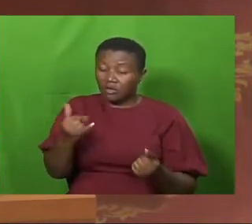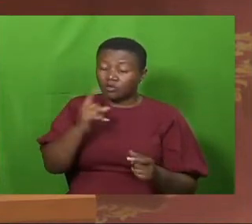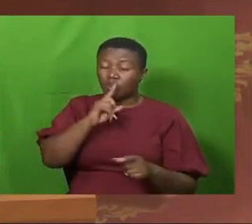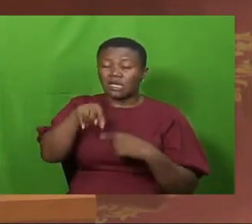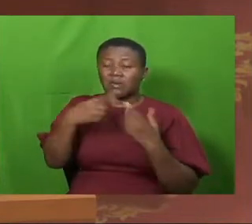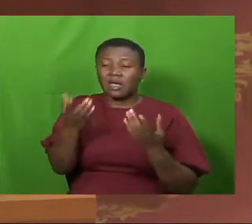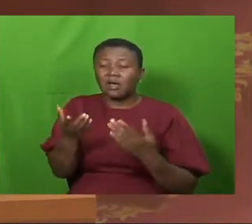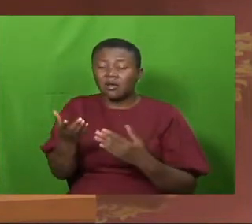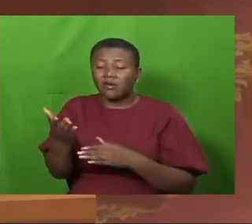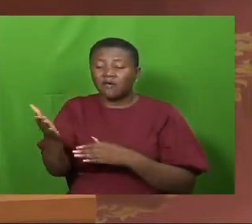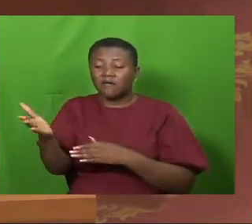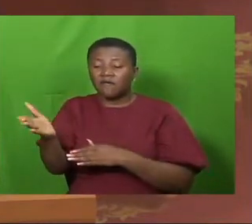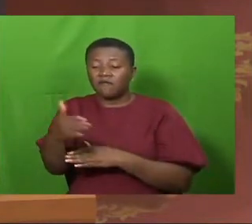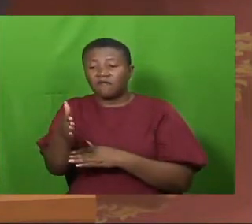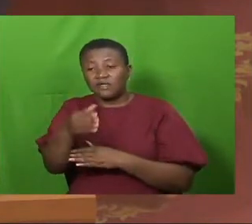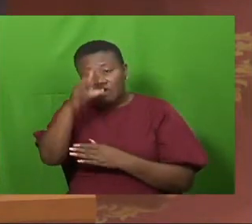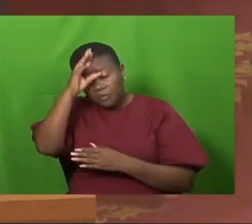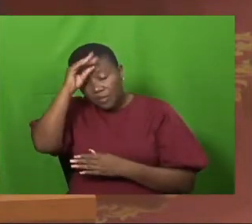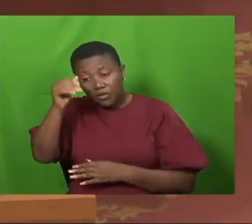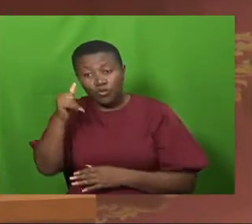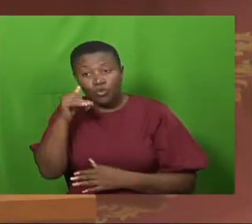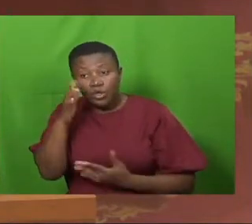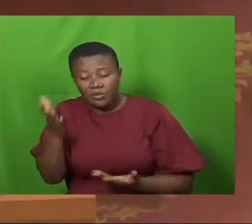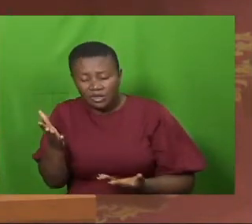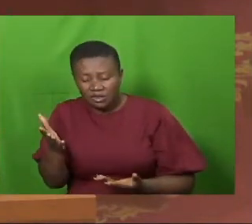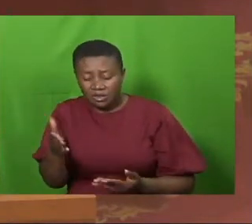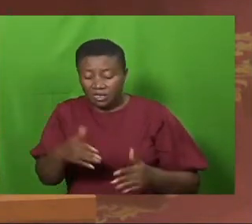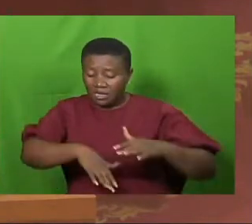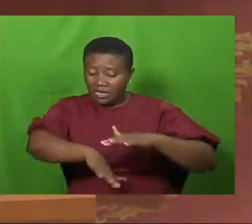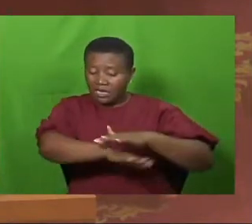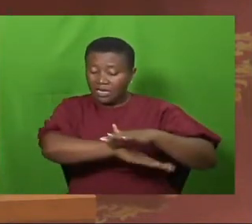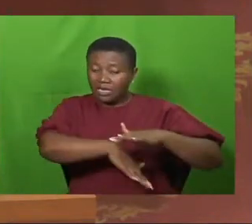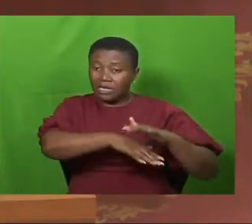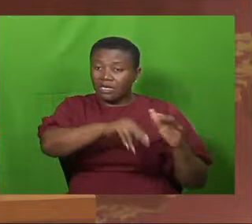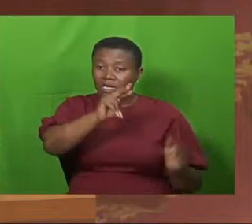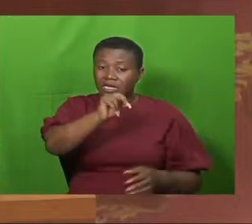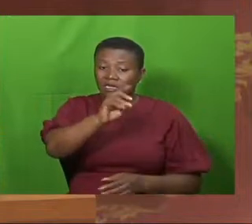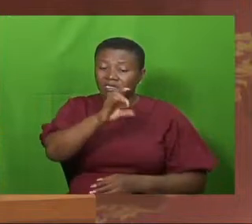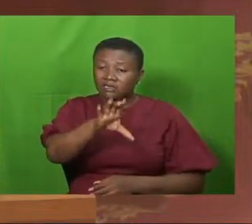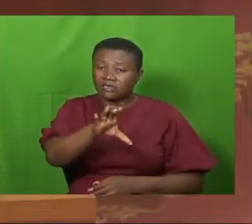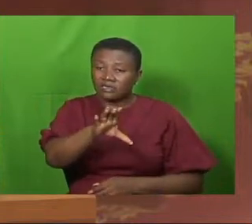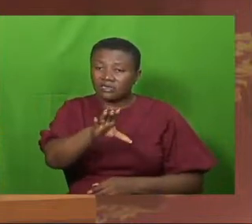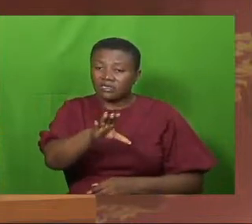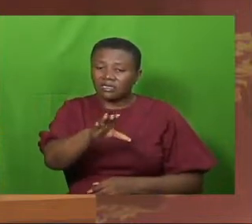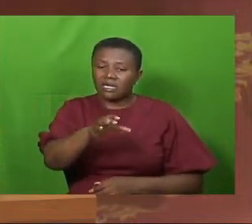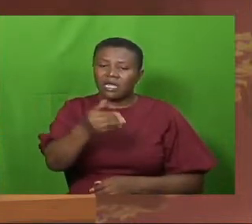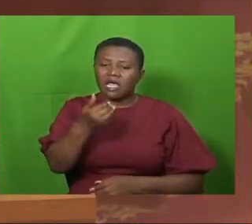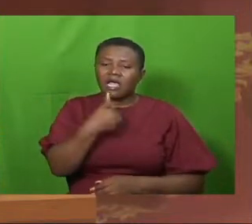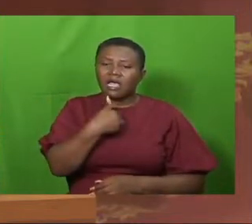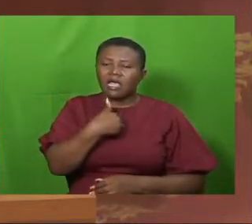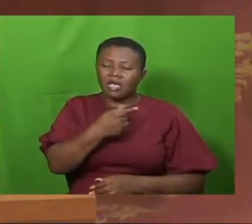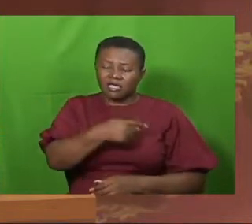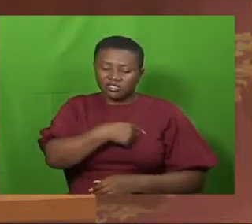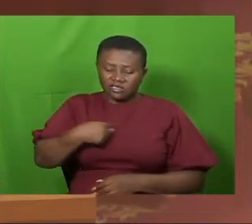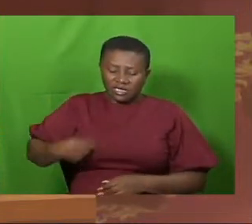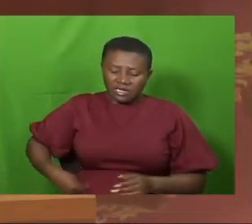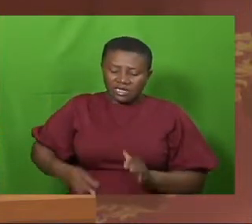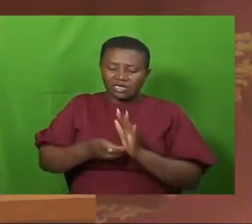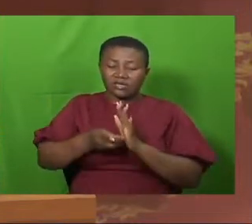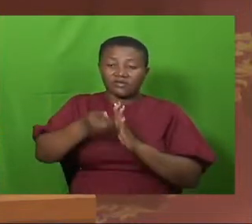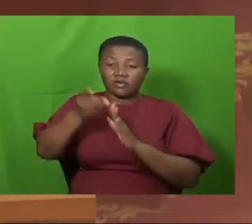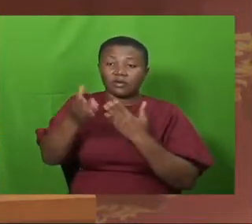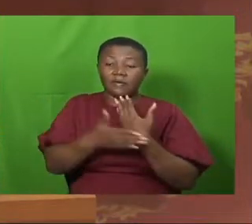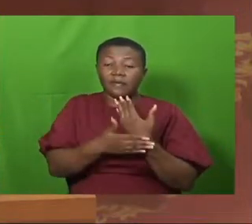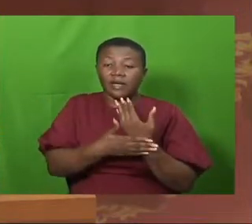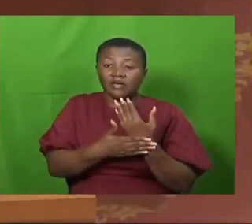under the NDC, they took a facility, the CDB loan, China Development Bank facility. Mr. Speaker,